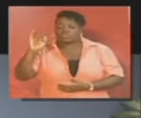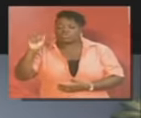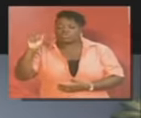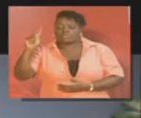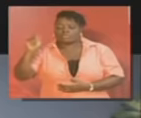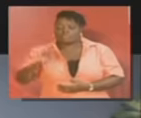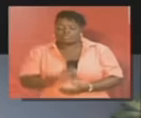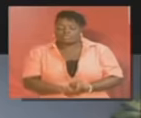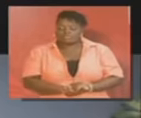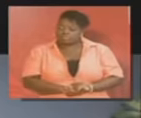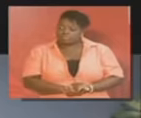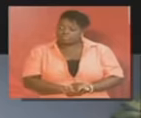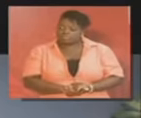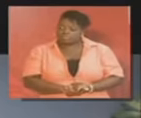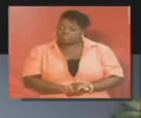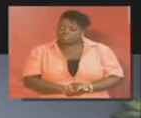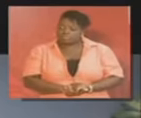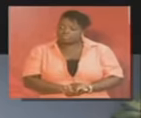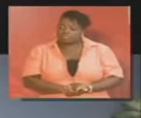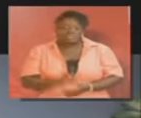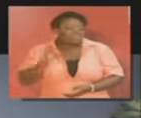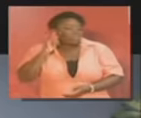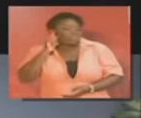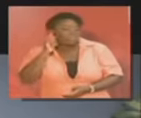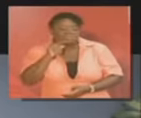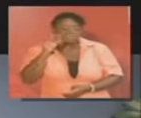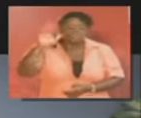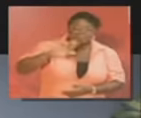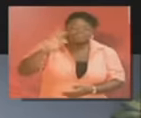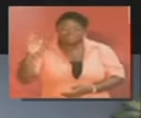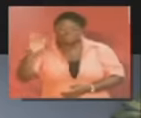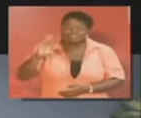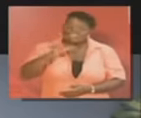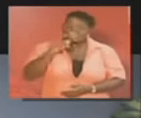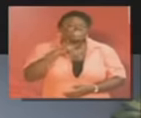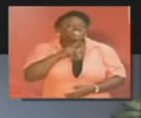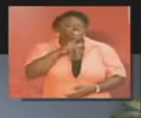I'm not sure if the audio was a bit in and out. So